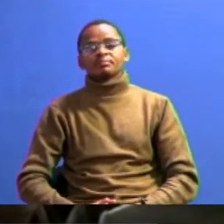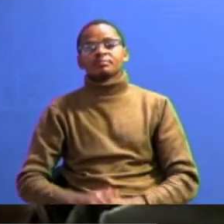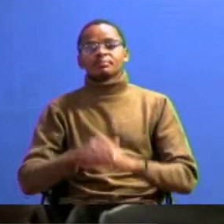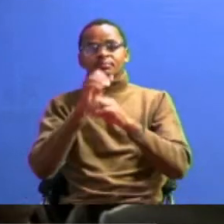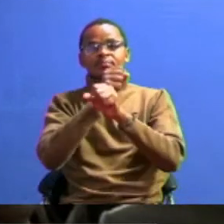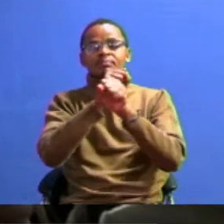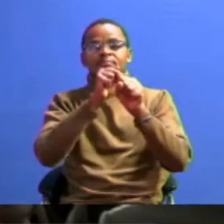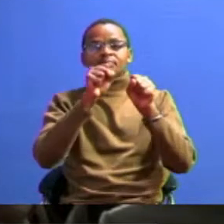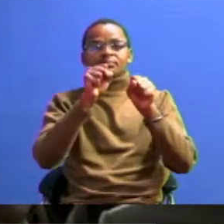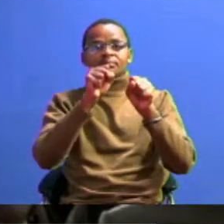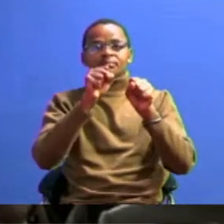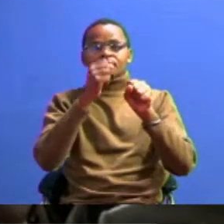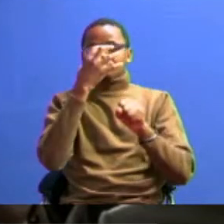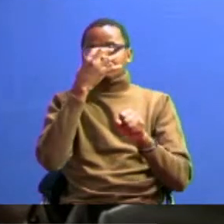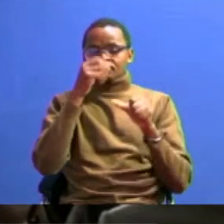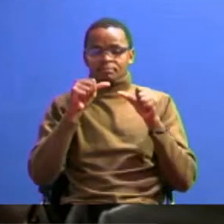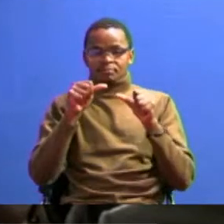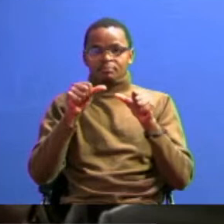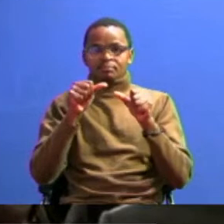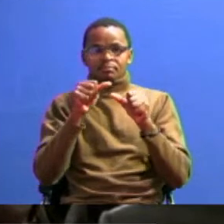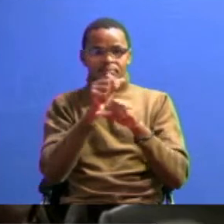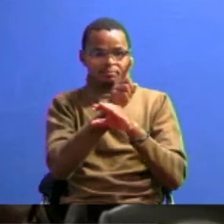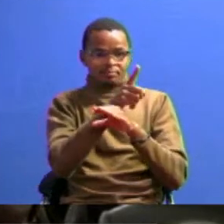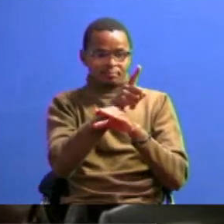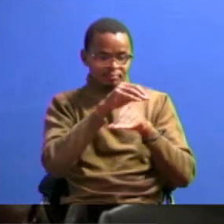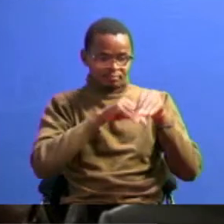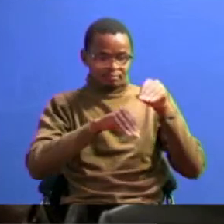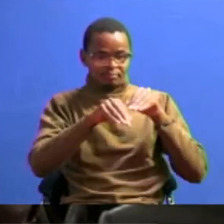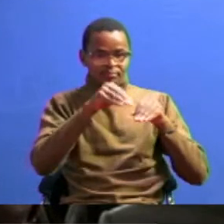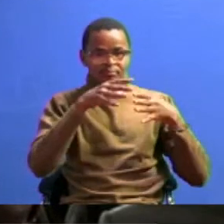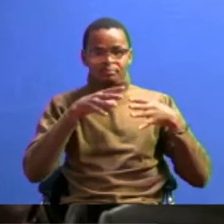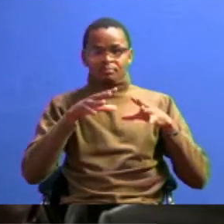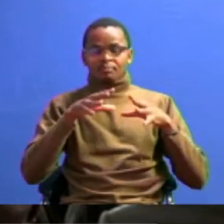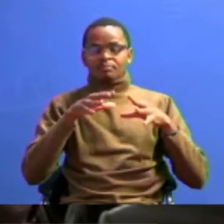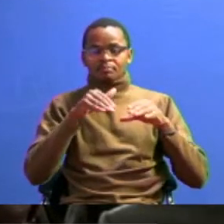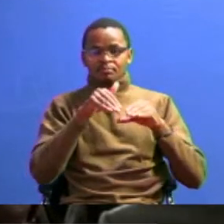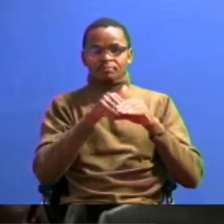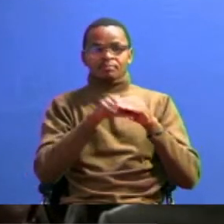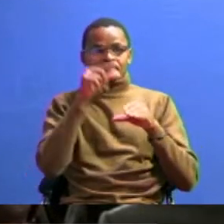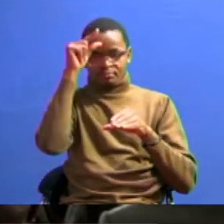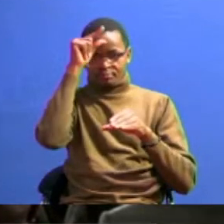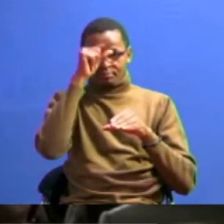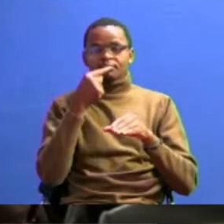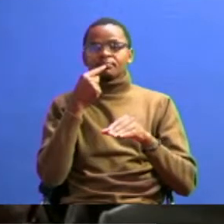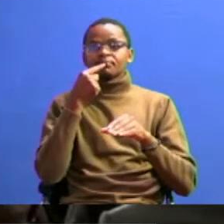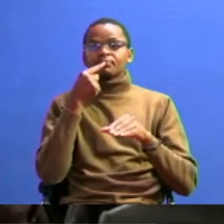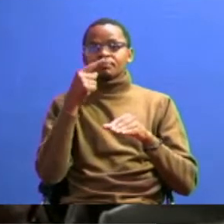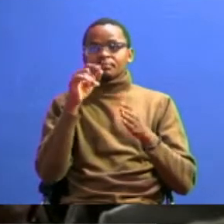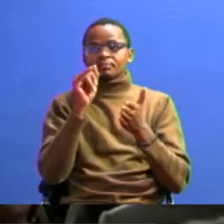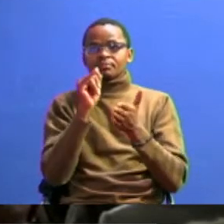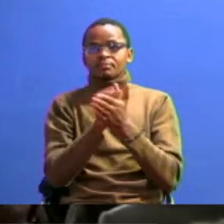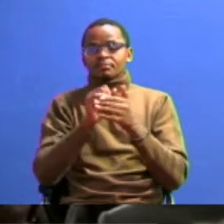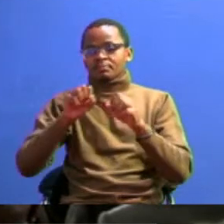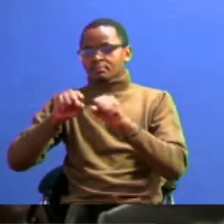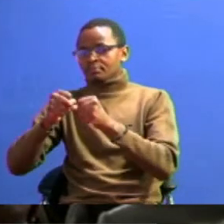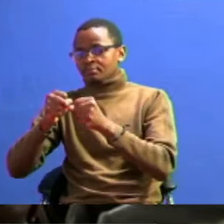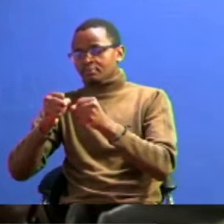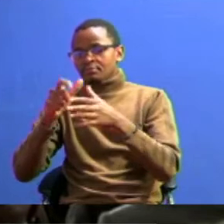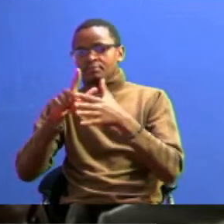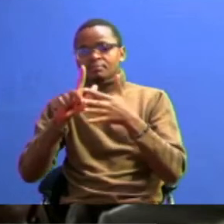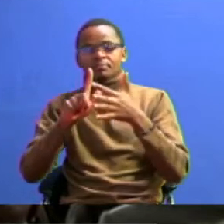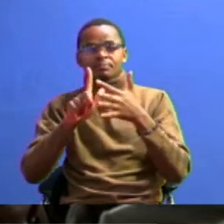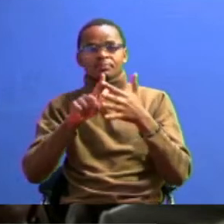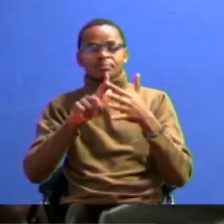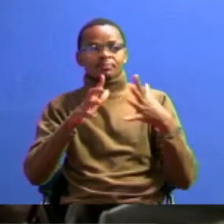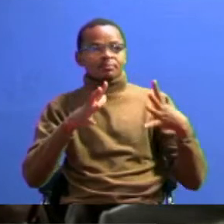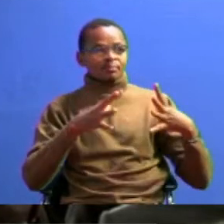President William Ruto has continued to warn corrupt individuals in his administration, insisting that embezzlement of funds will not be